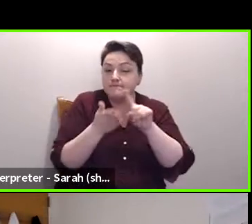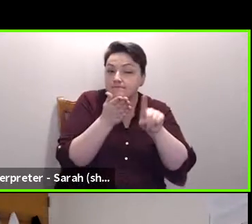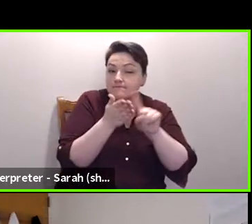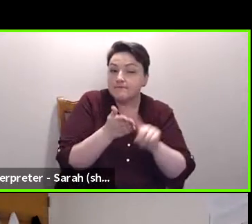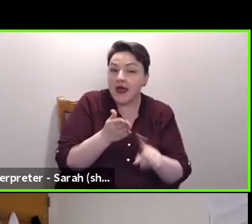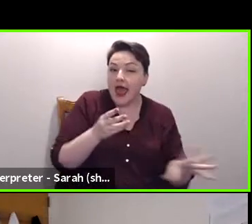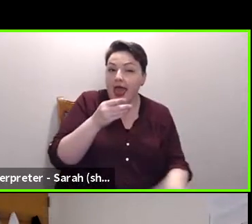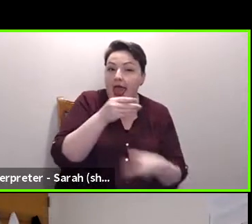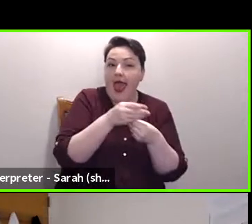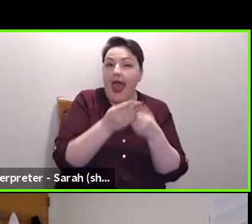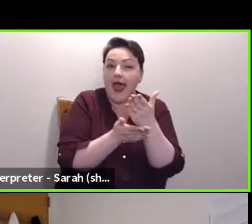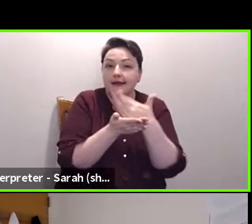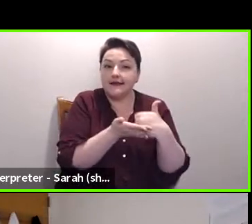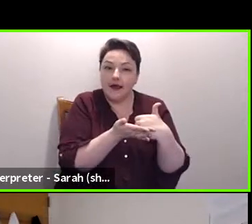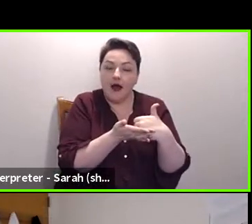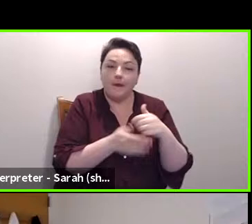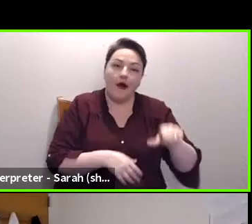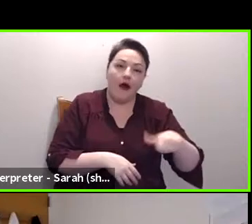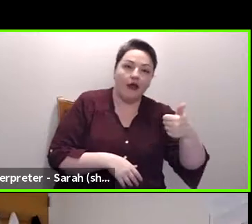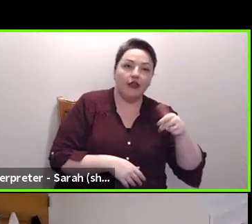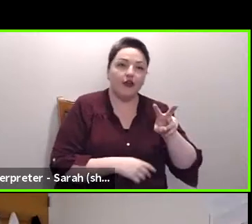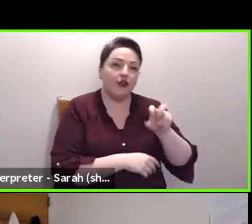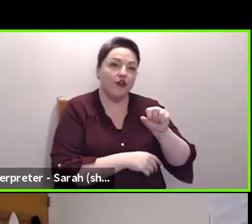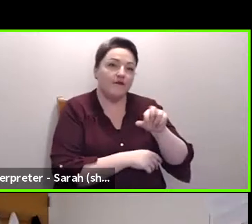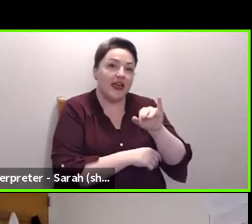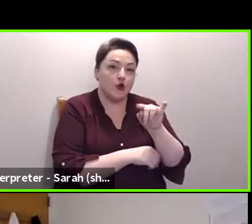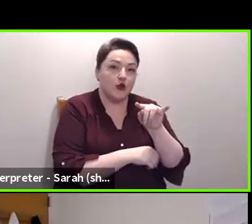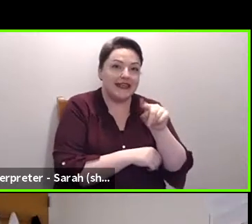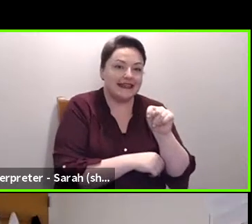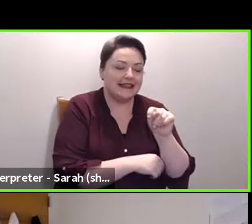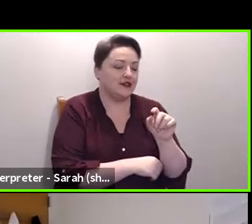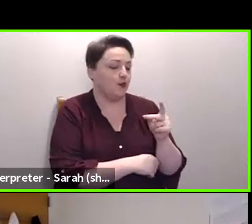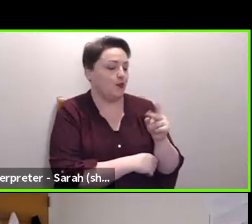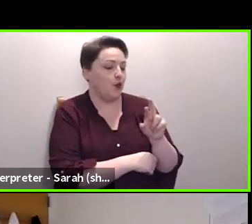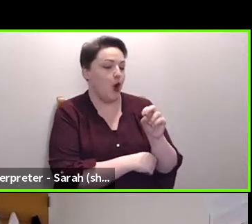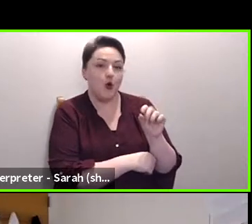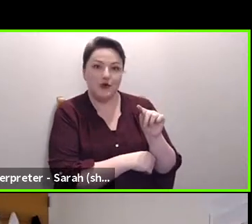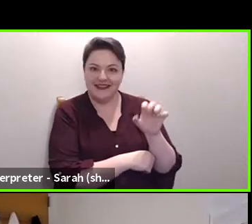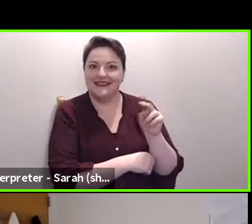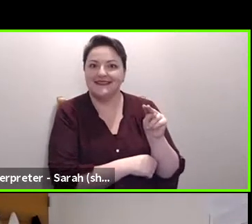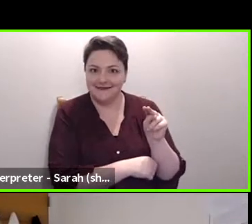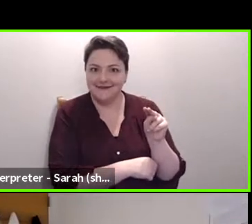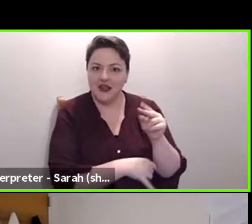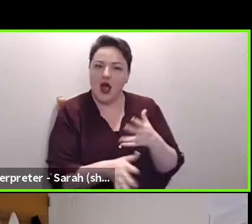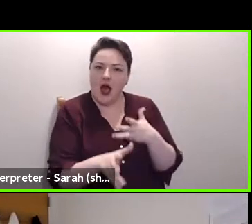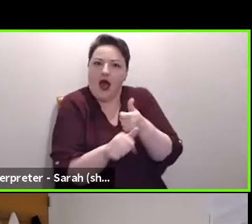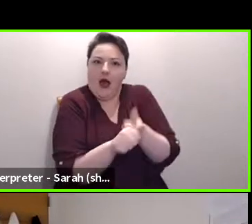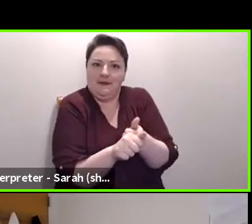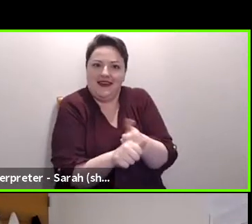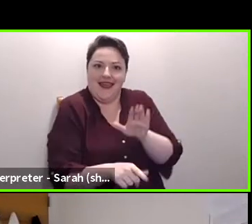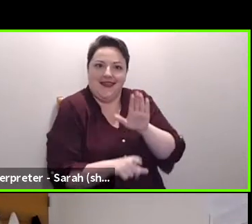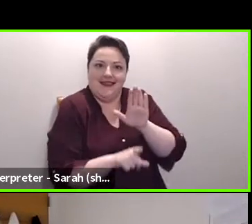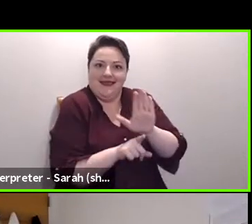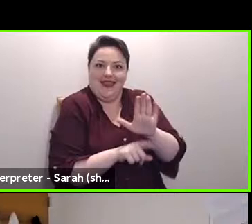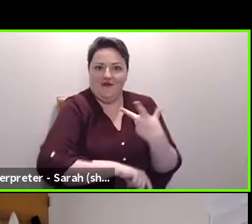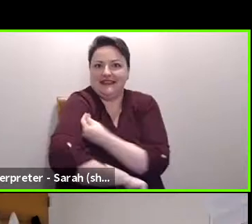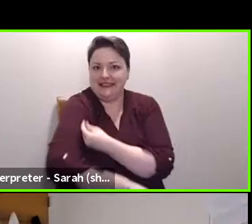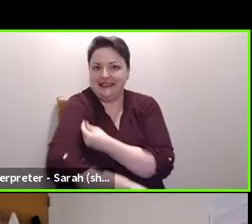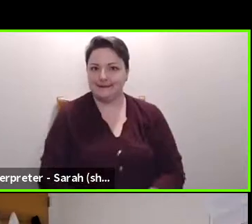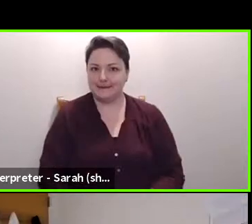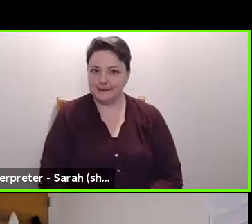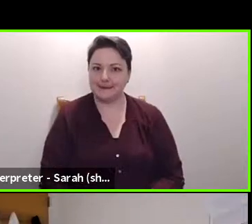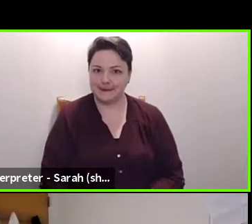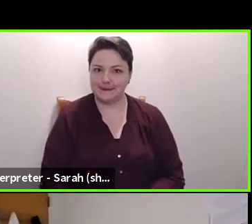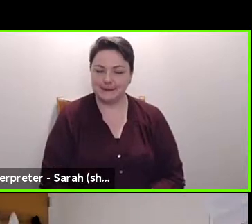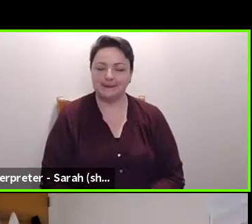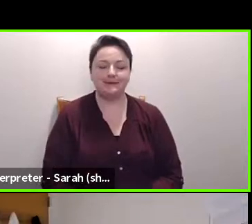Dubé talked about, this spike protein, sort of updating this mRNA spike protein in their mRNA